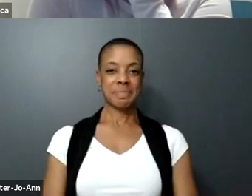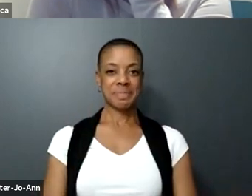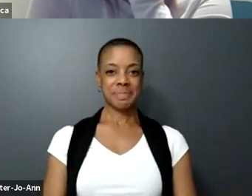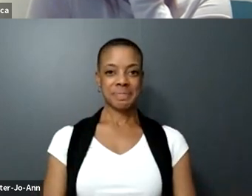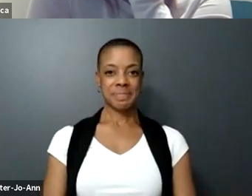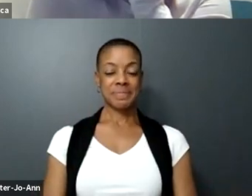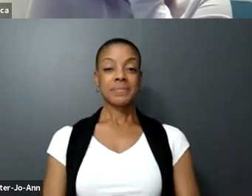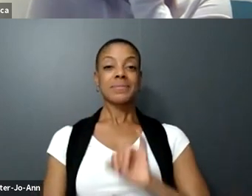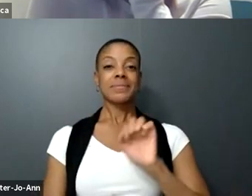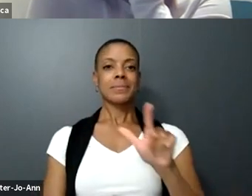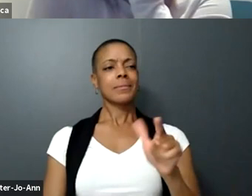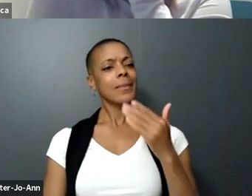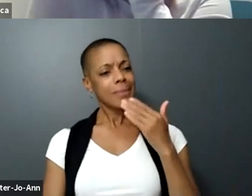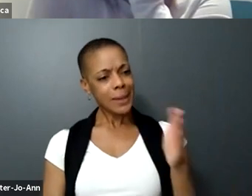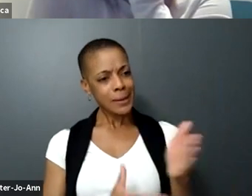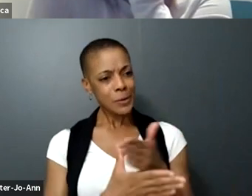Much, Dave, for sharing that.